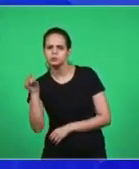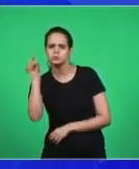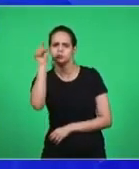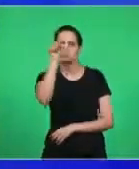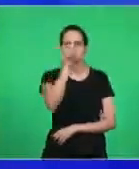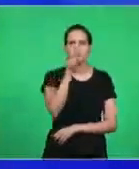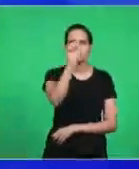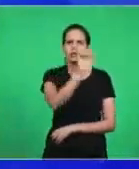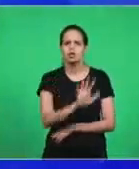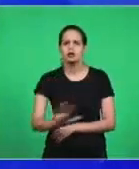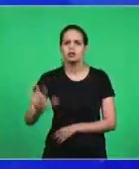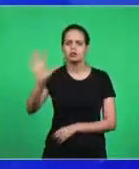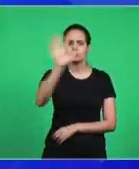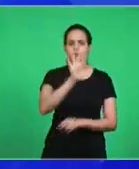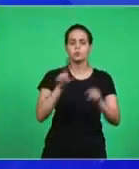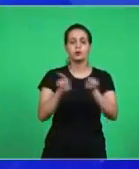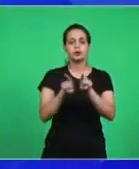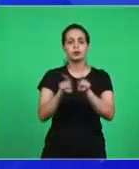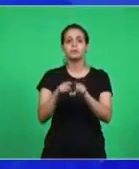pastors,